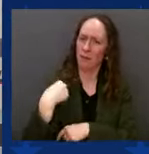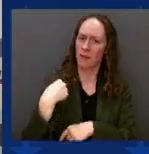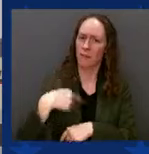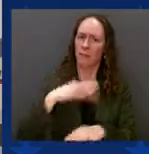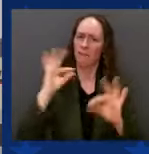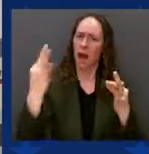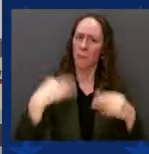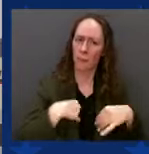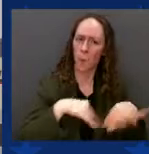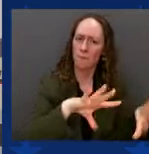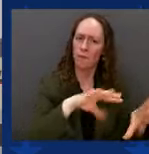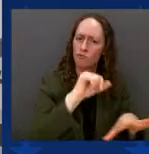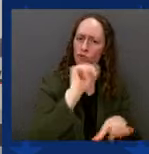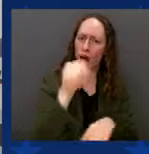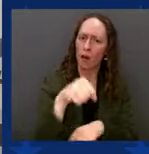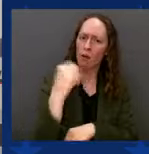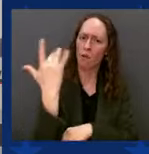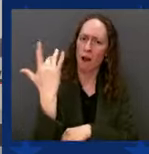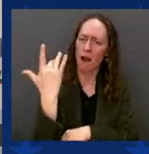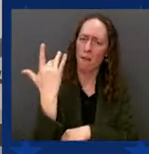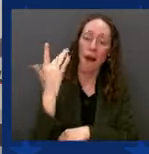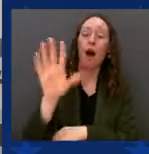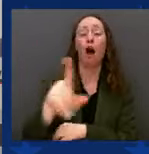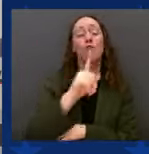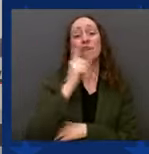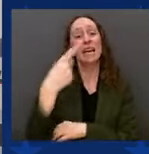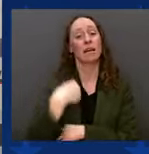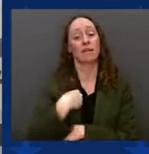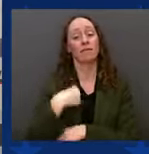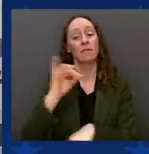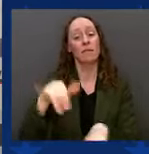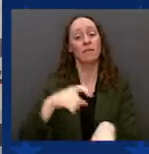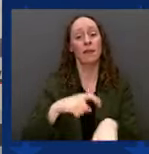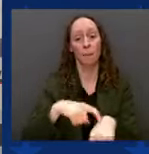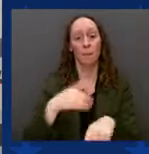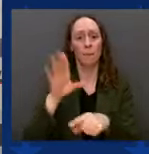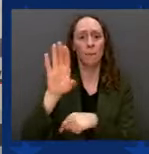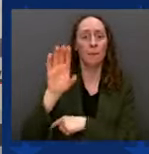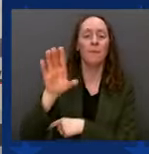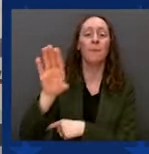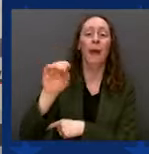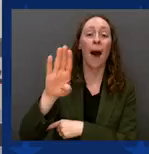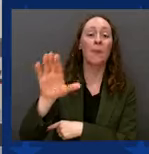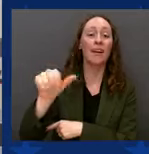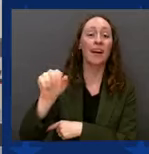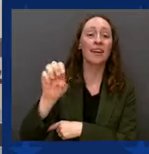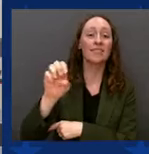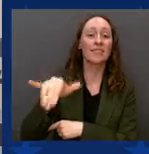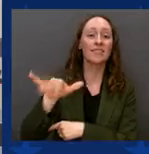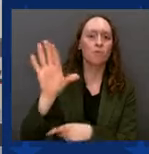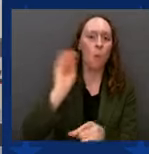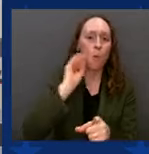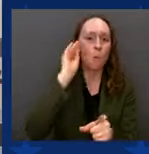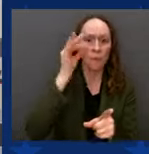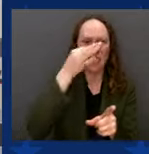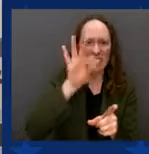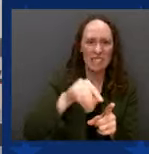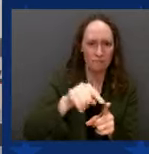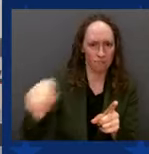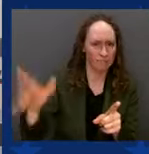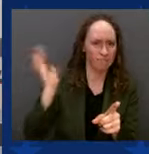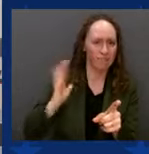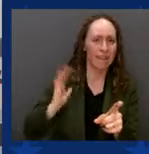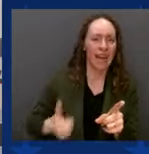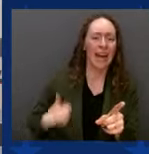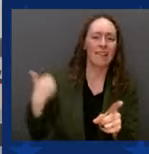You think I'm kidding? I knew as long as his dad was around, I'd never be able to be a senator or governor of Pennsylvania. And then along